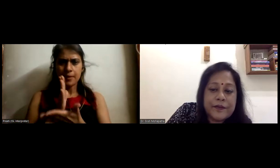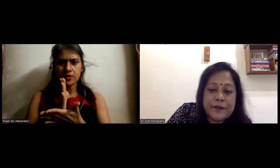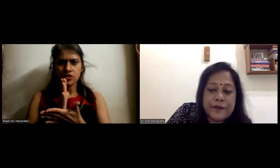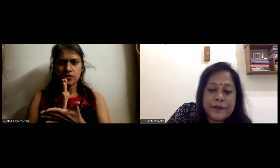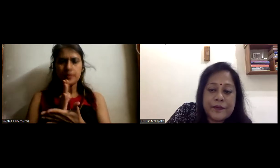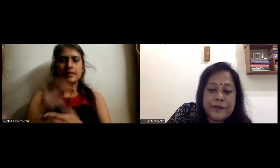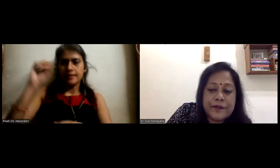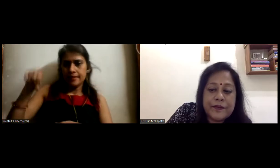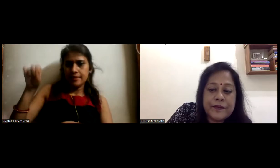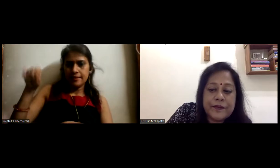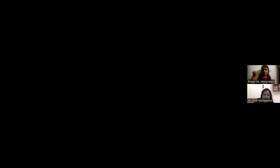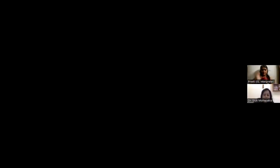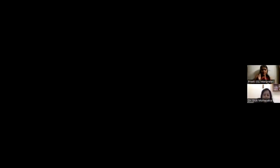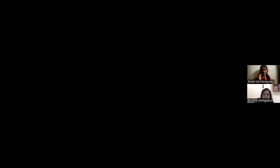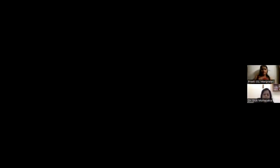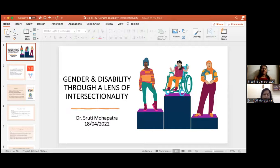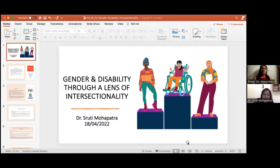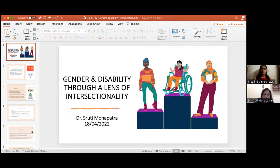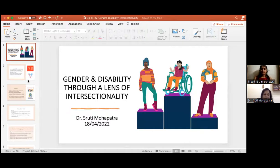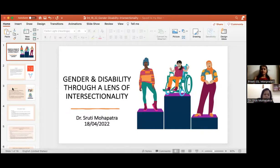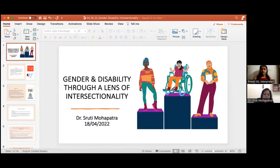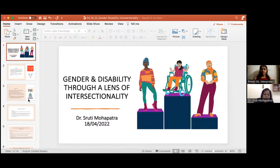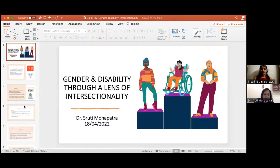Yes, ma'am. Yes, ma'am.